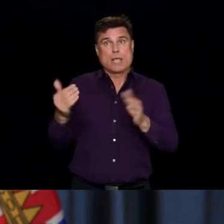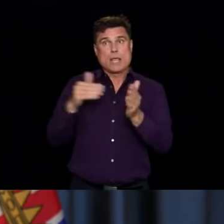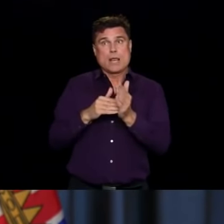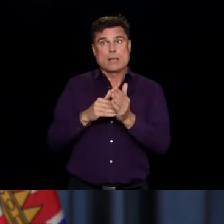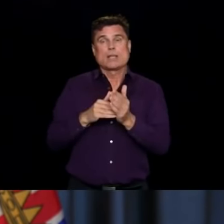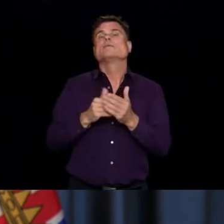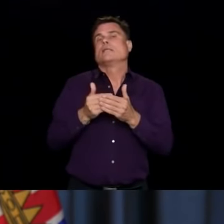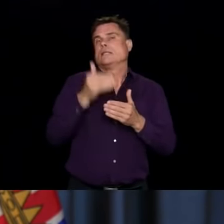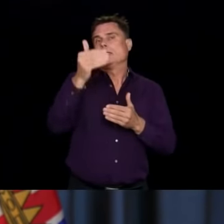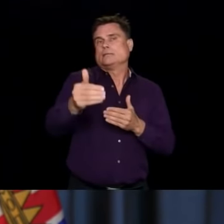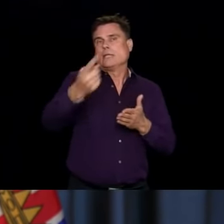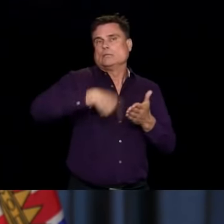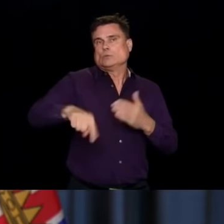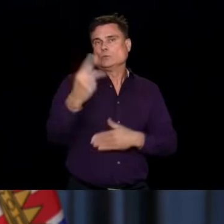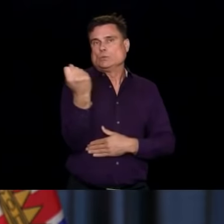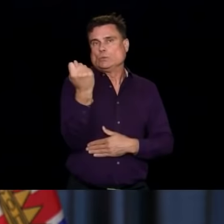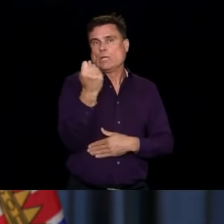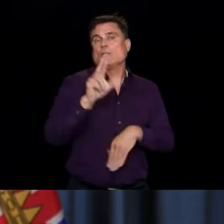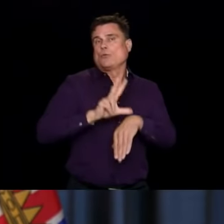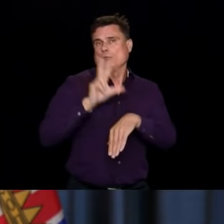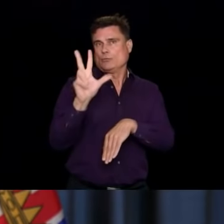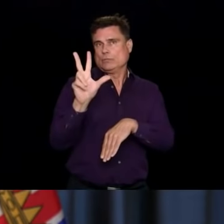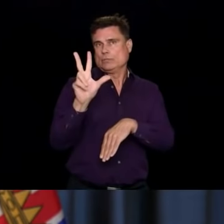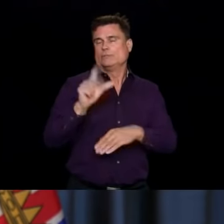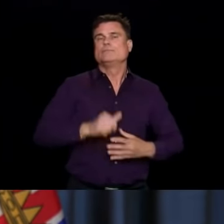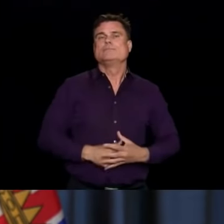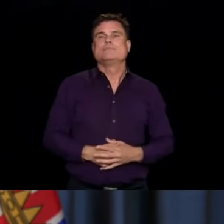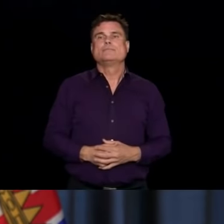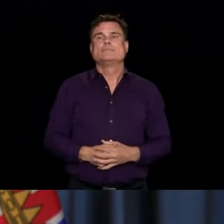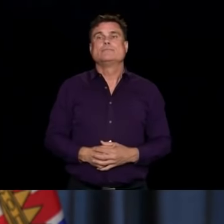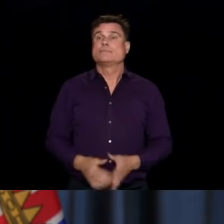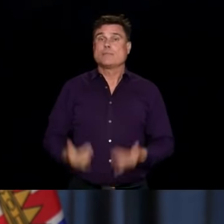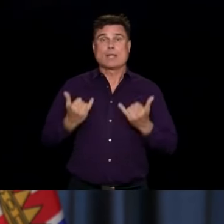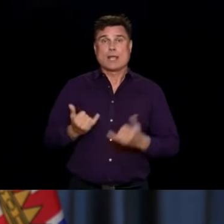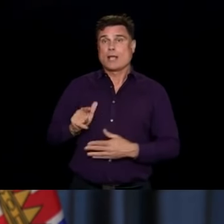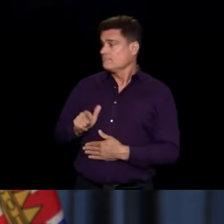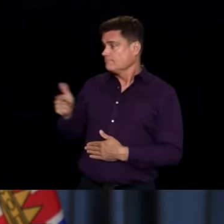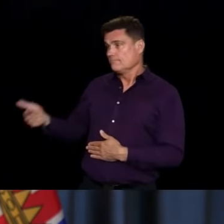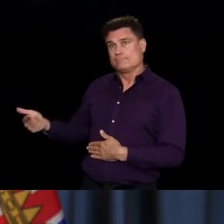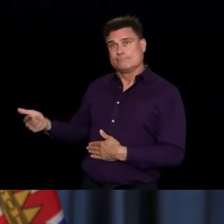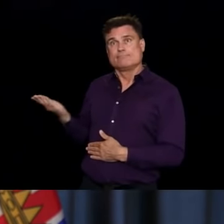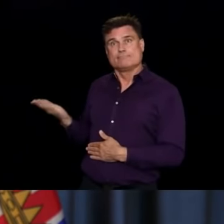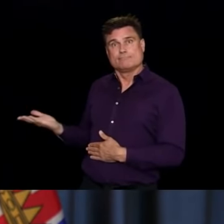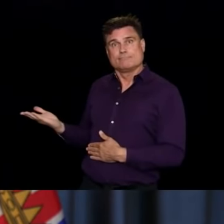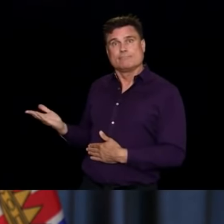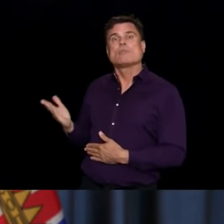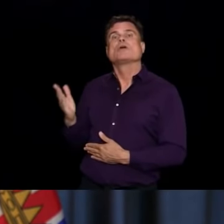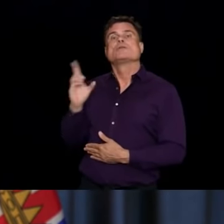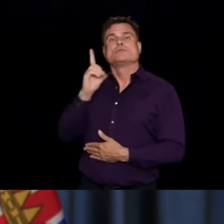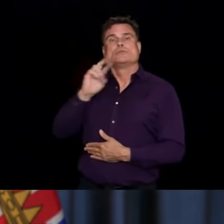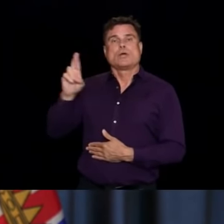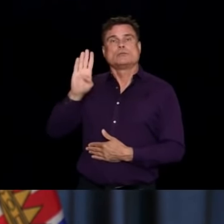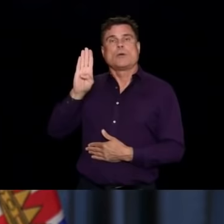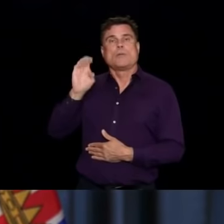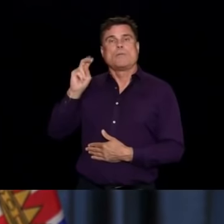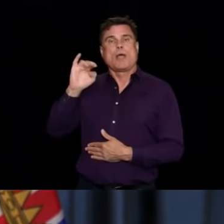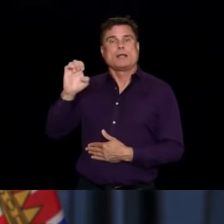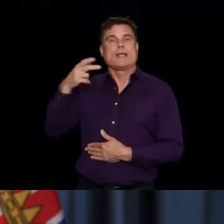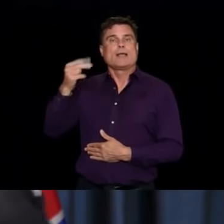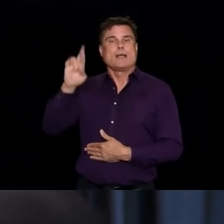Tuesday at 3 o'clock as well. So that's the update over the next week. And with that, I'm honored to introduce Dr. Bonnie